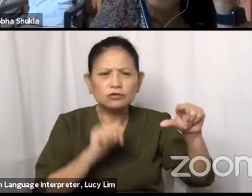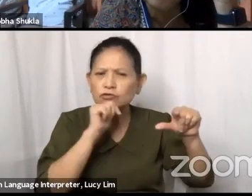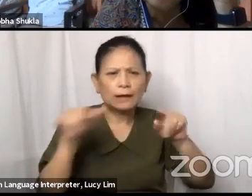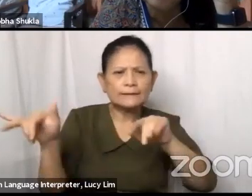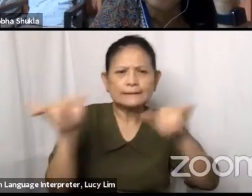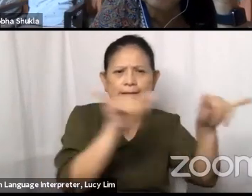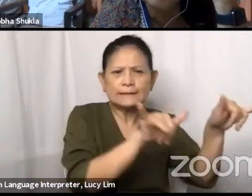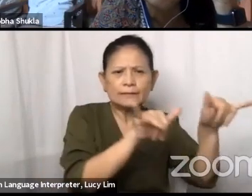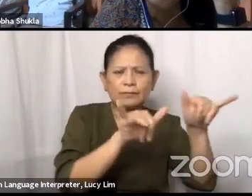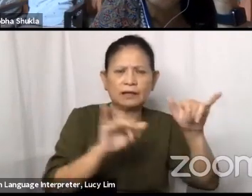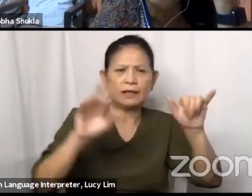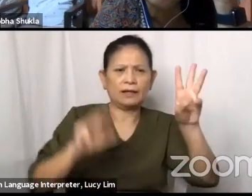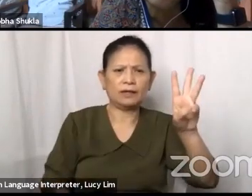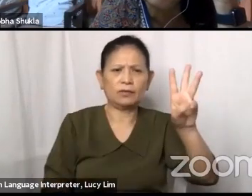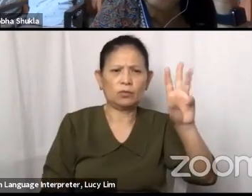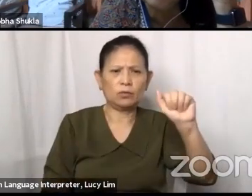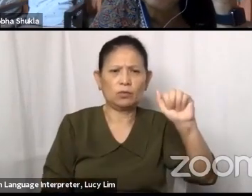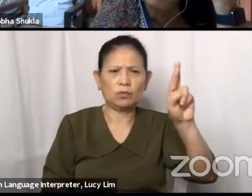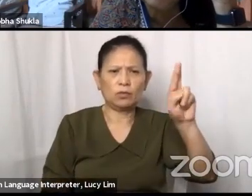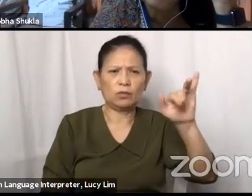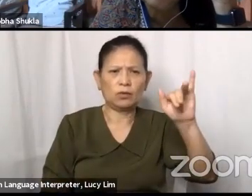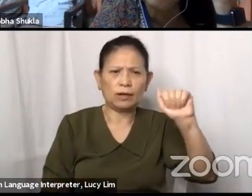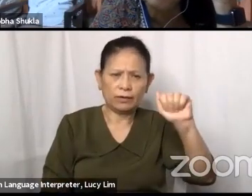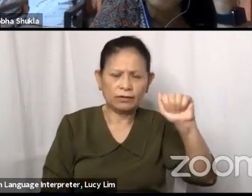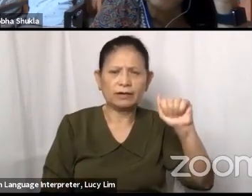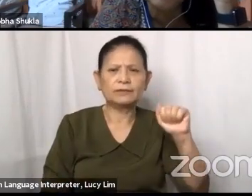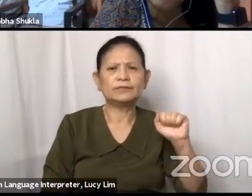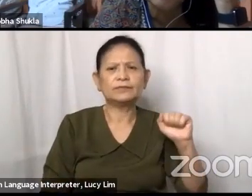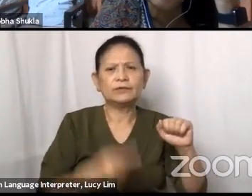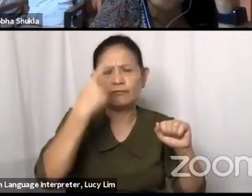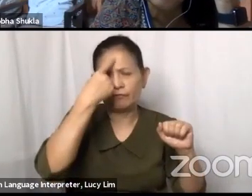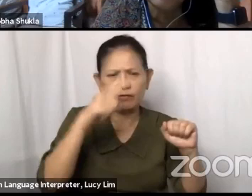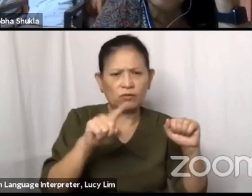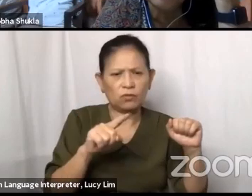So and for